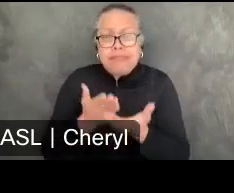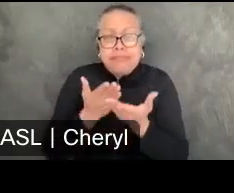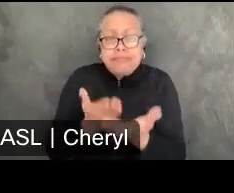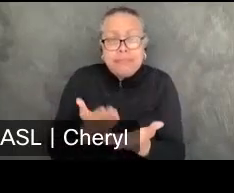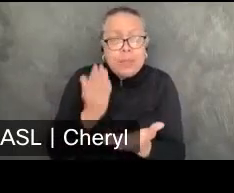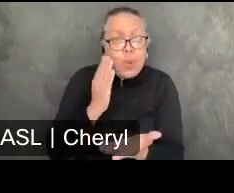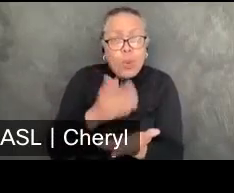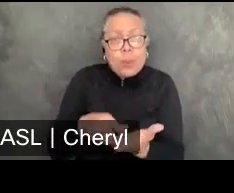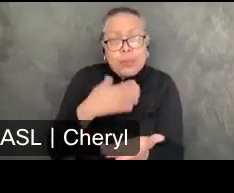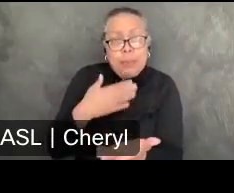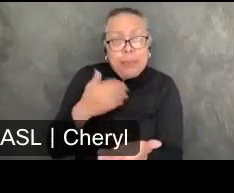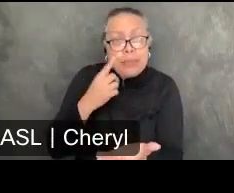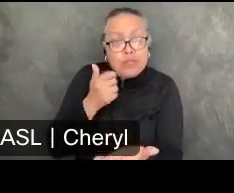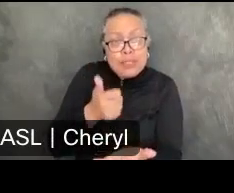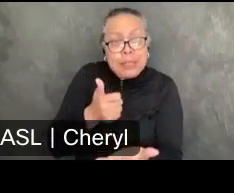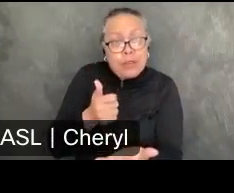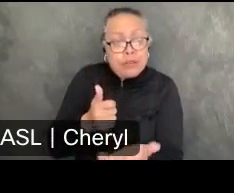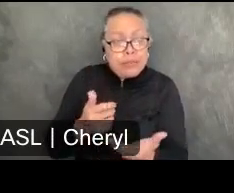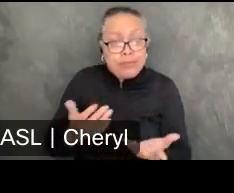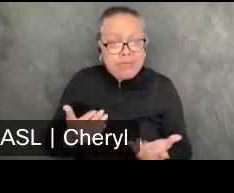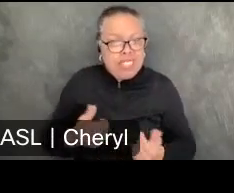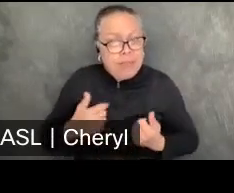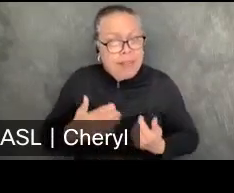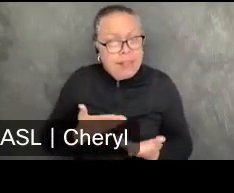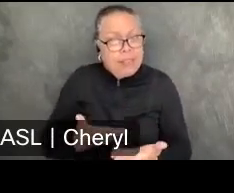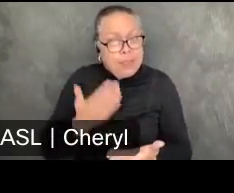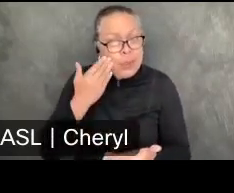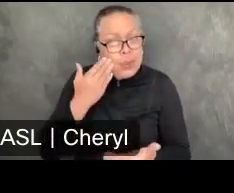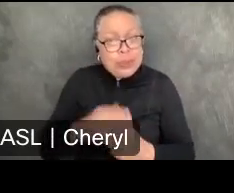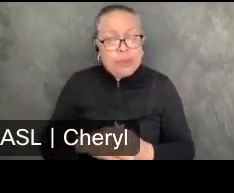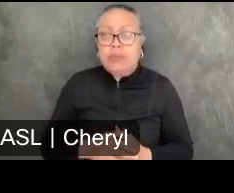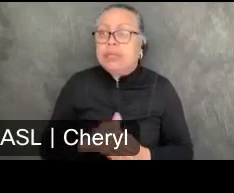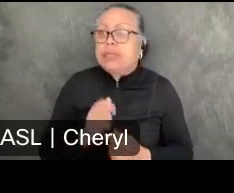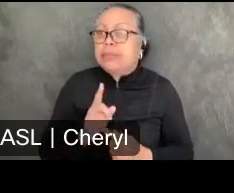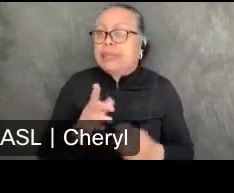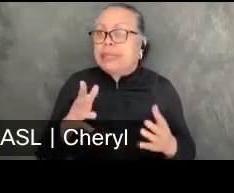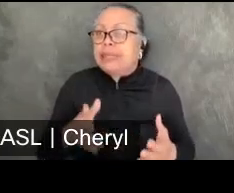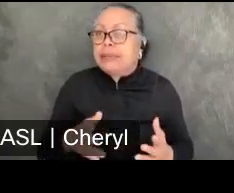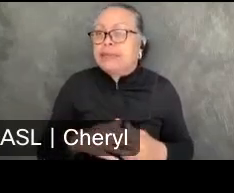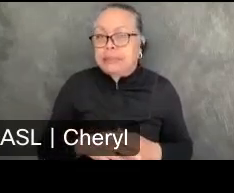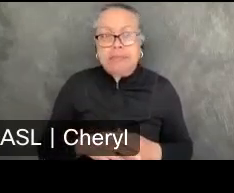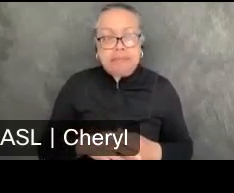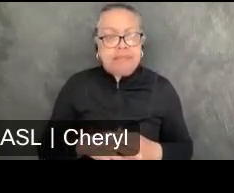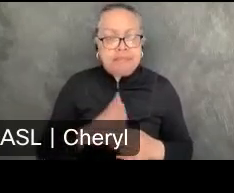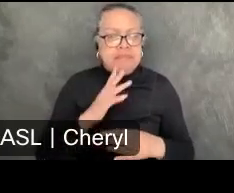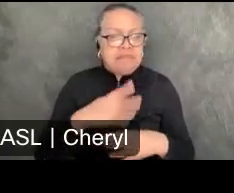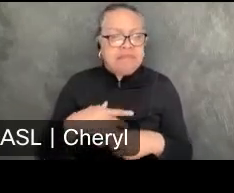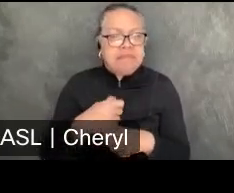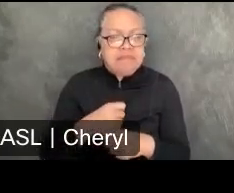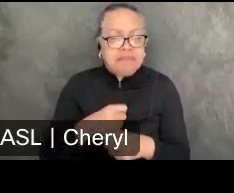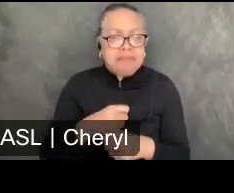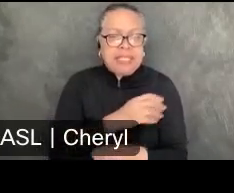right? And so, with 10 minutes left, I'm going to say a little bit here about clinical approaches, and we have